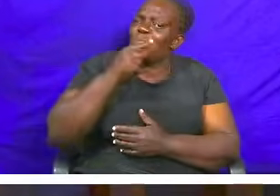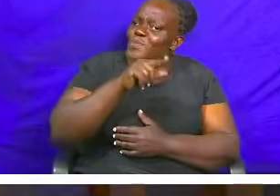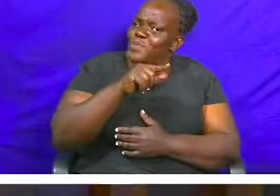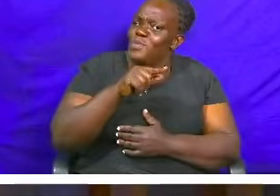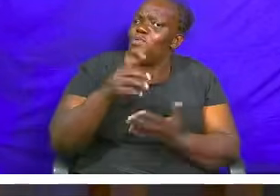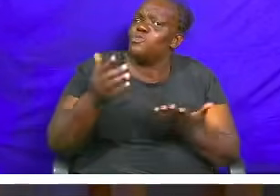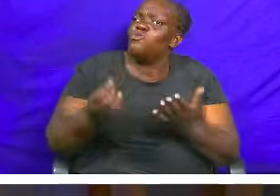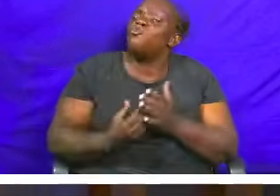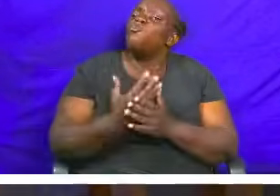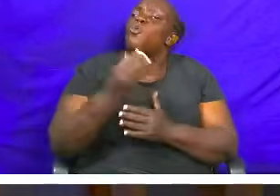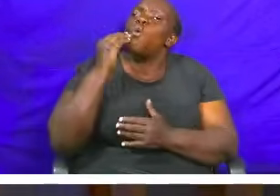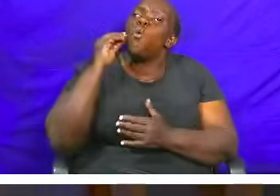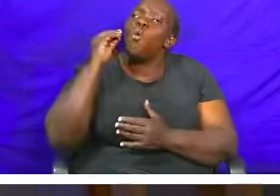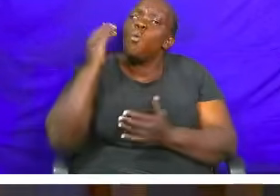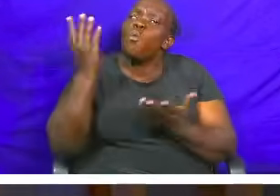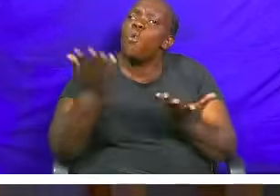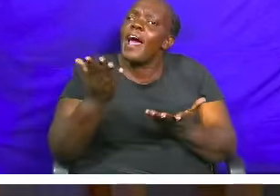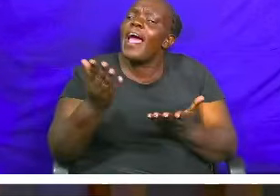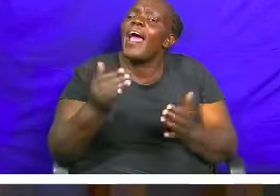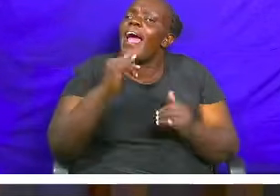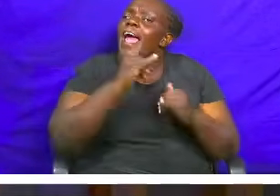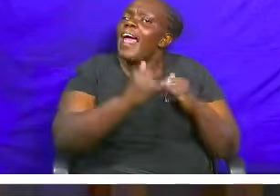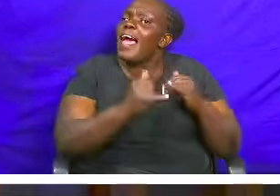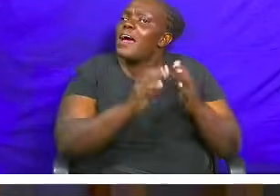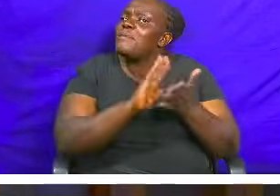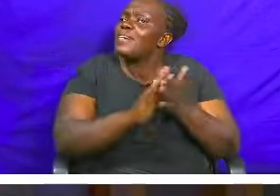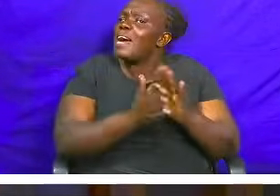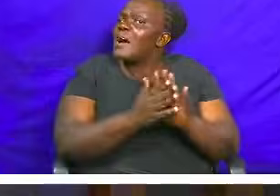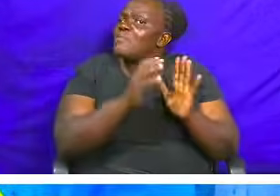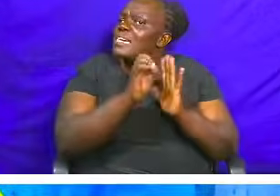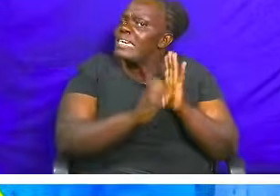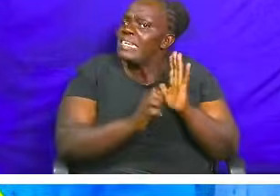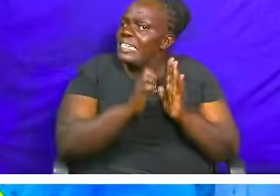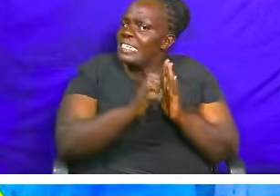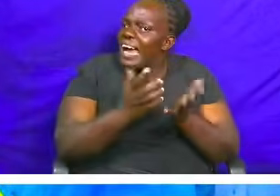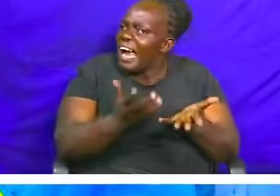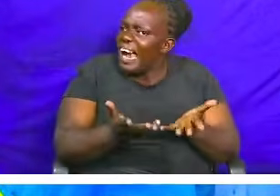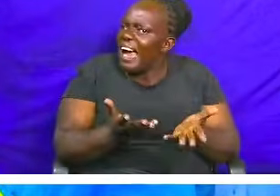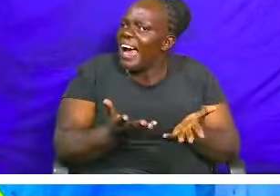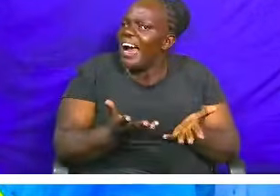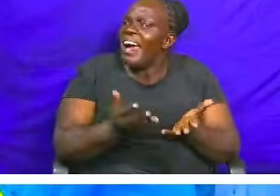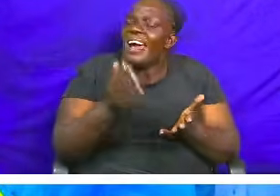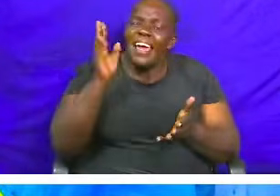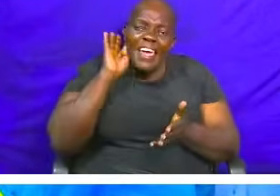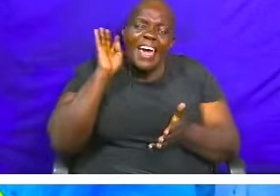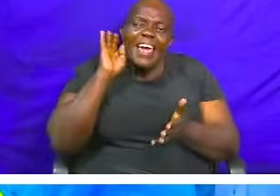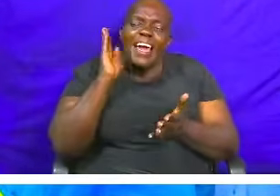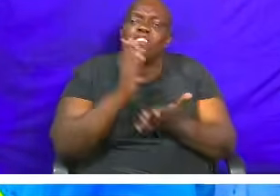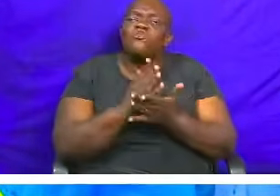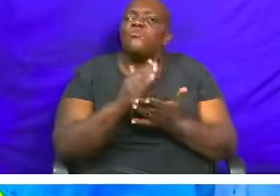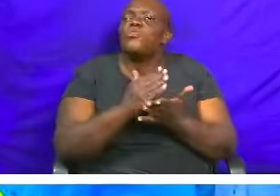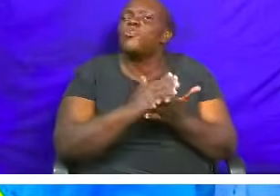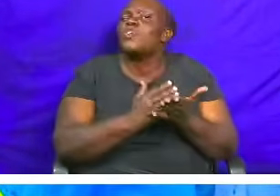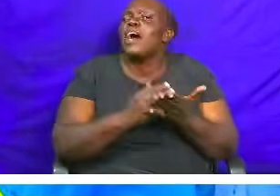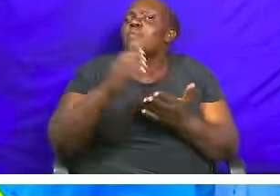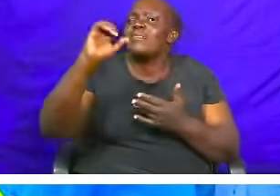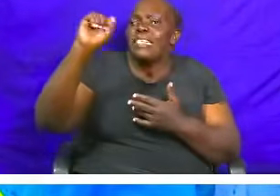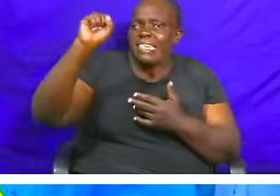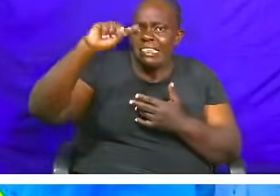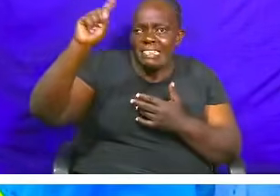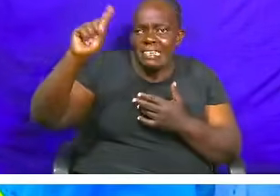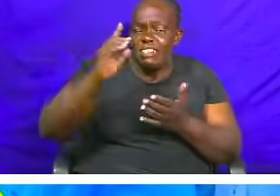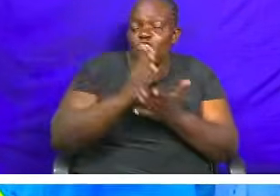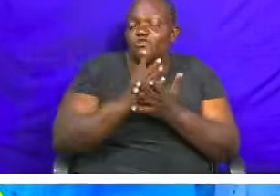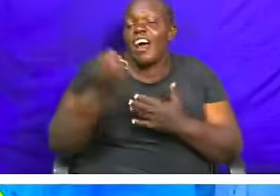did you grow up? How did you end up becoming an engineer? People need to hear those stories. Hii unajua hii program ya Majenzi. Waelewe